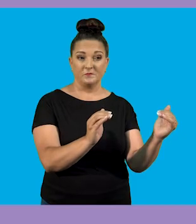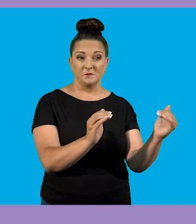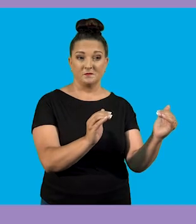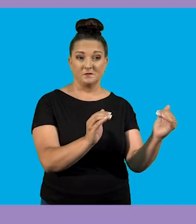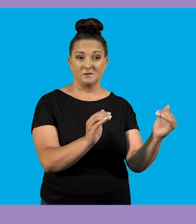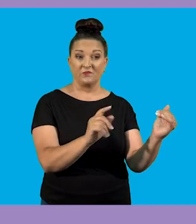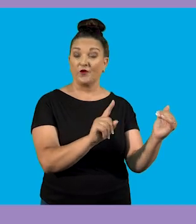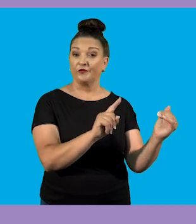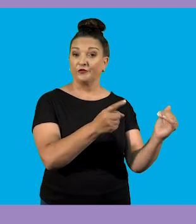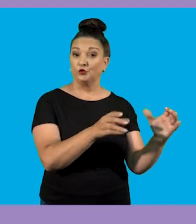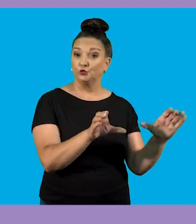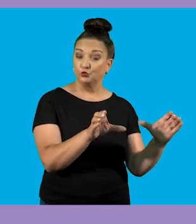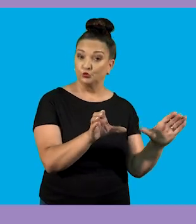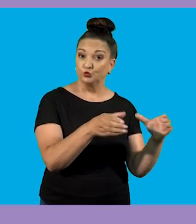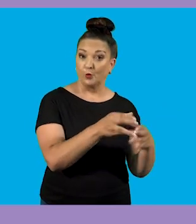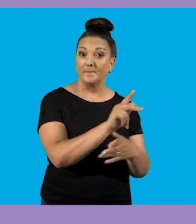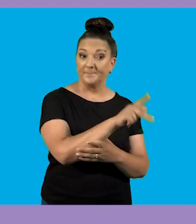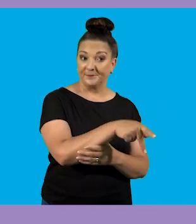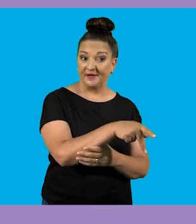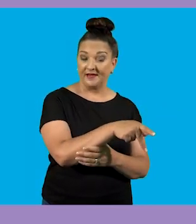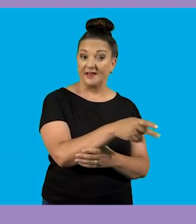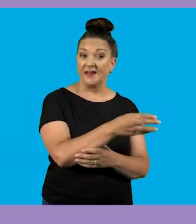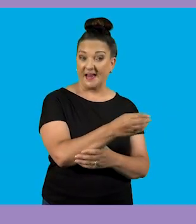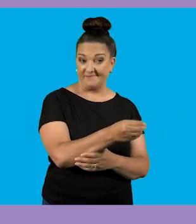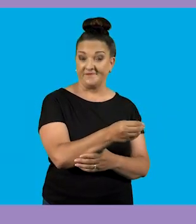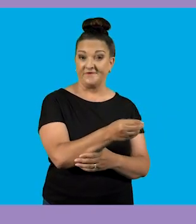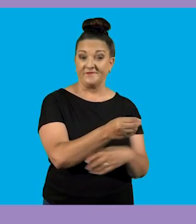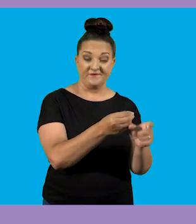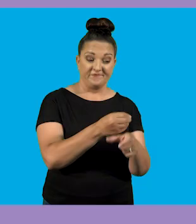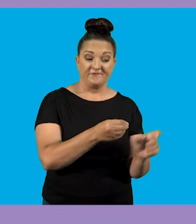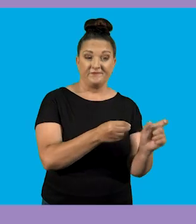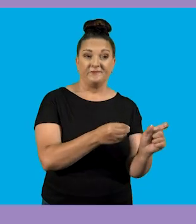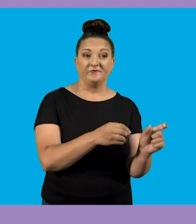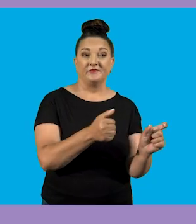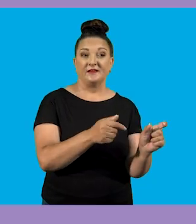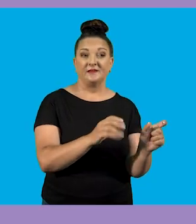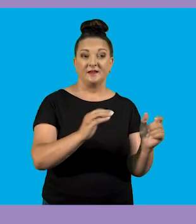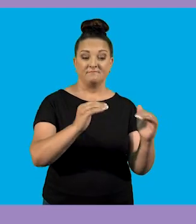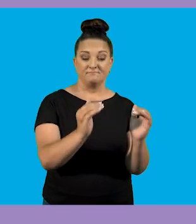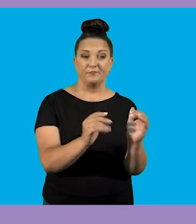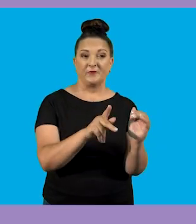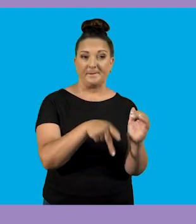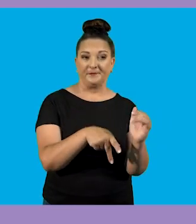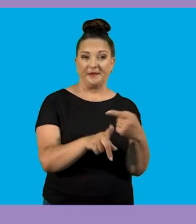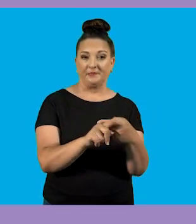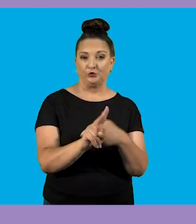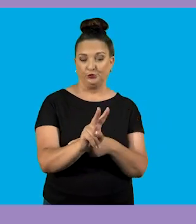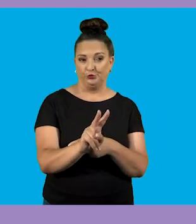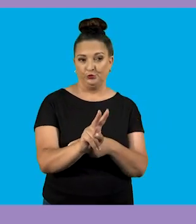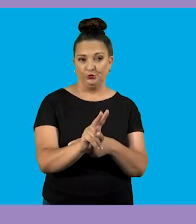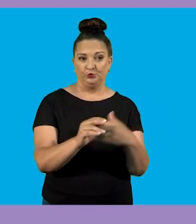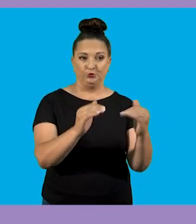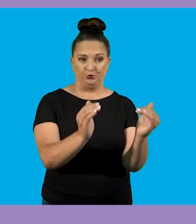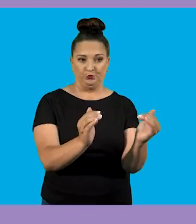And for that first group, we have a common factor of p, and we are left with our p plus 2.